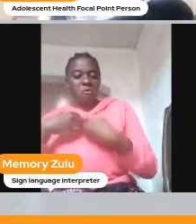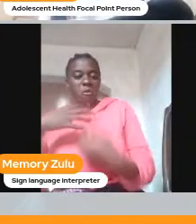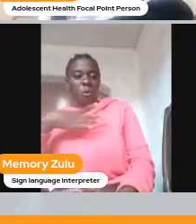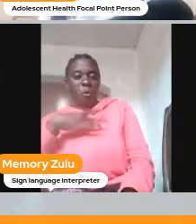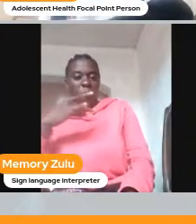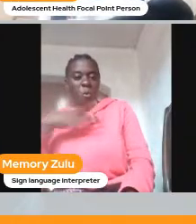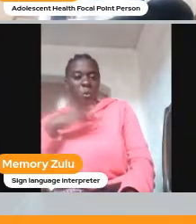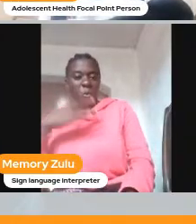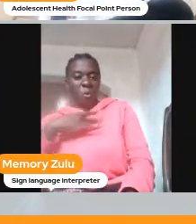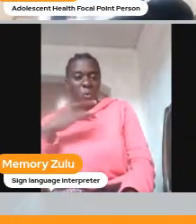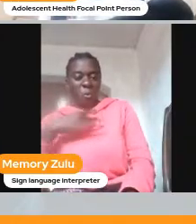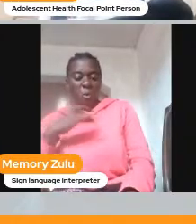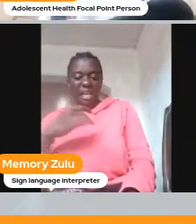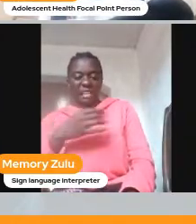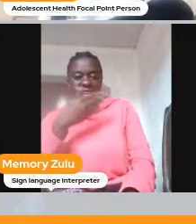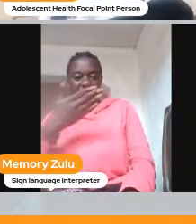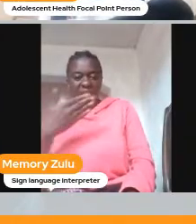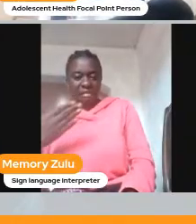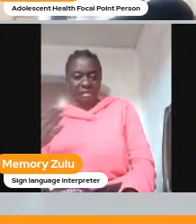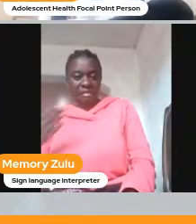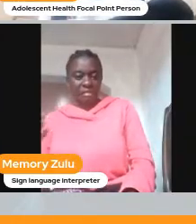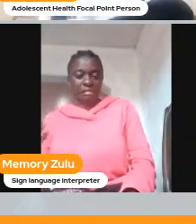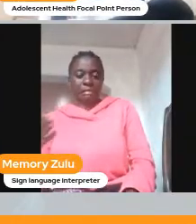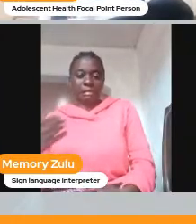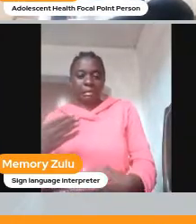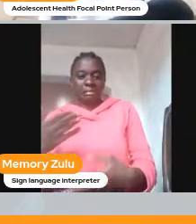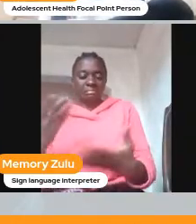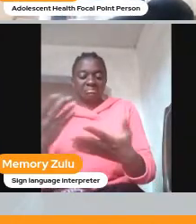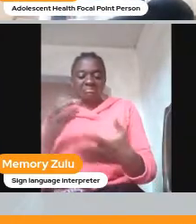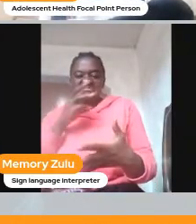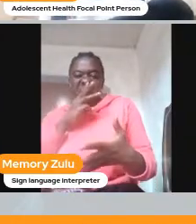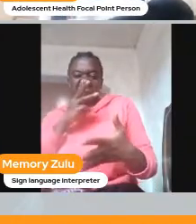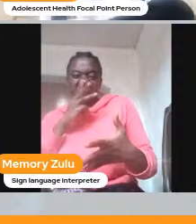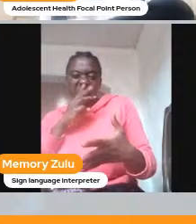have penicillins and antibiotics that we use for treatment.